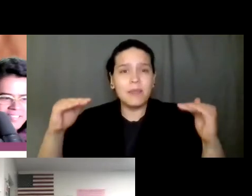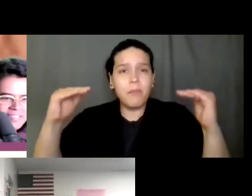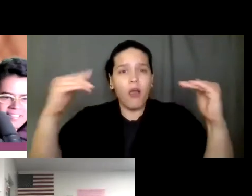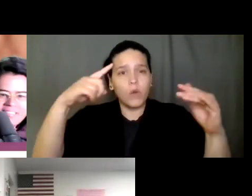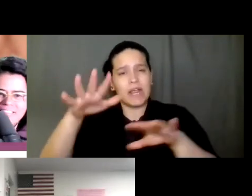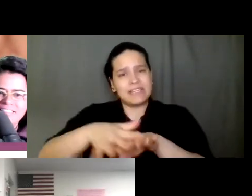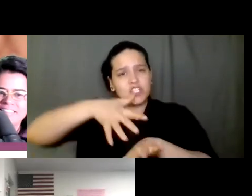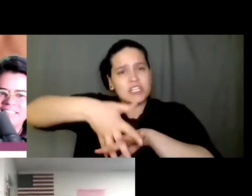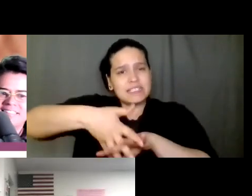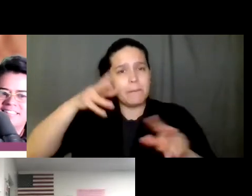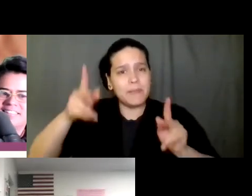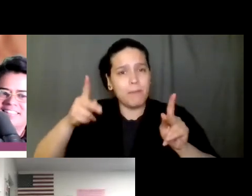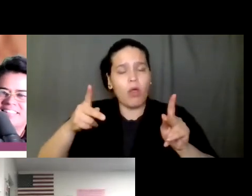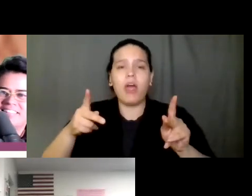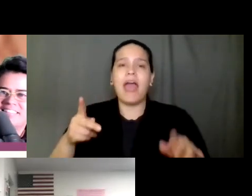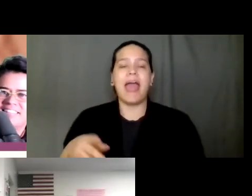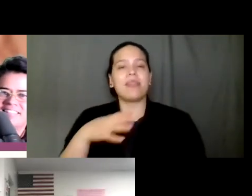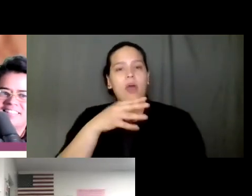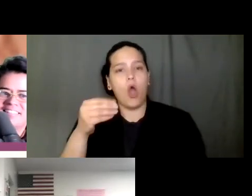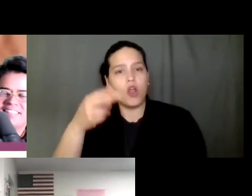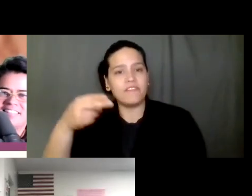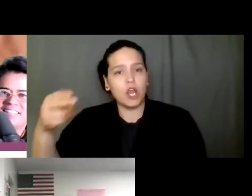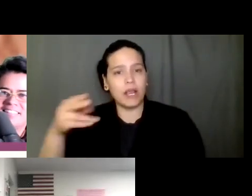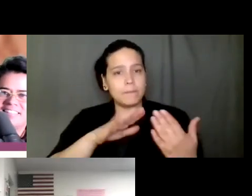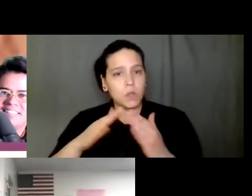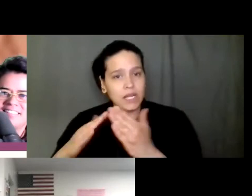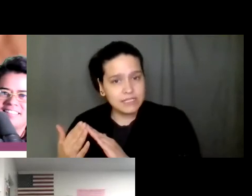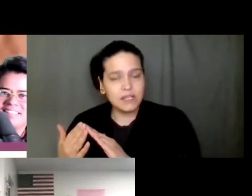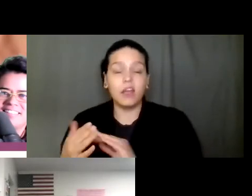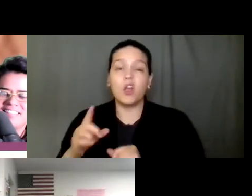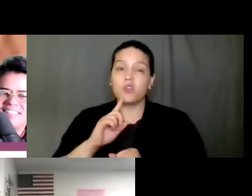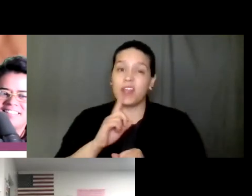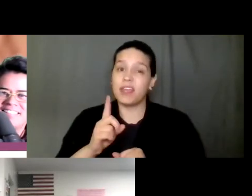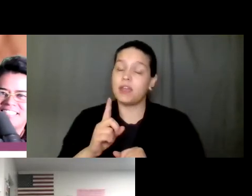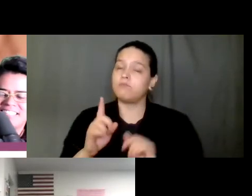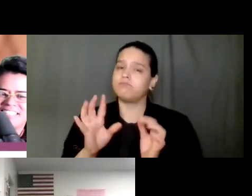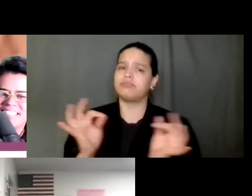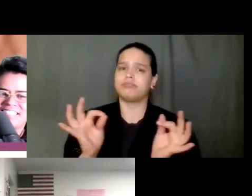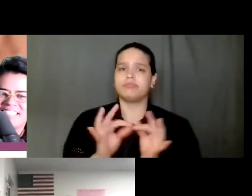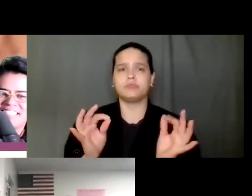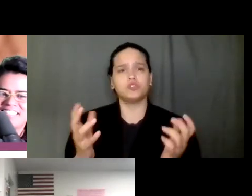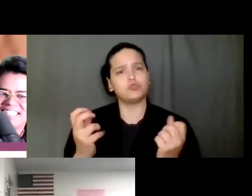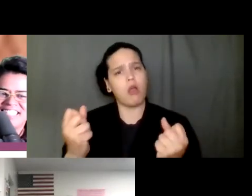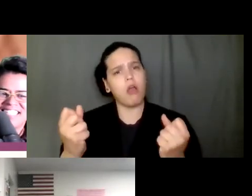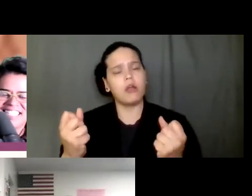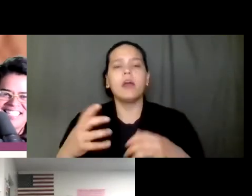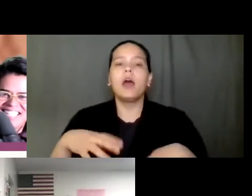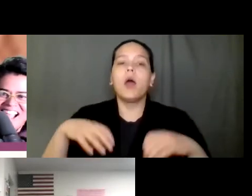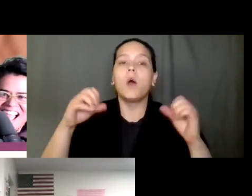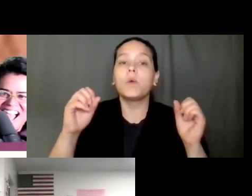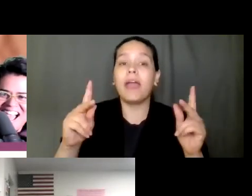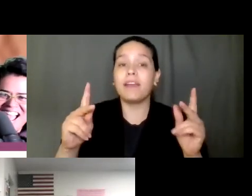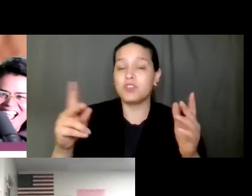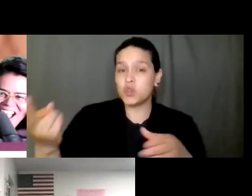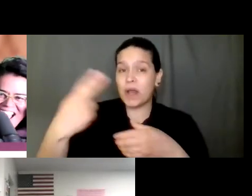Indigenous people in the hard of hearing communities. It's really making a statement. Join us next week for Diane Reyna